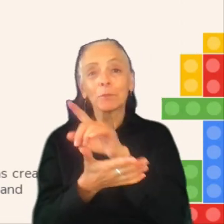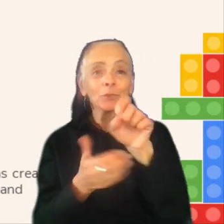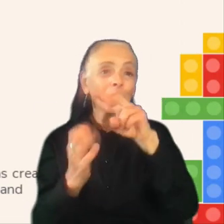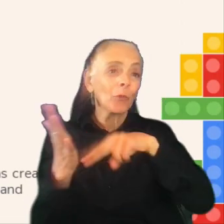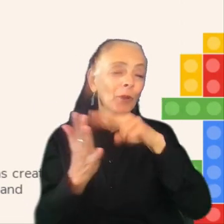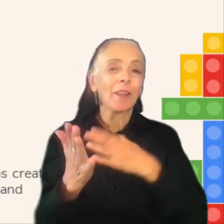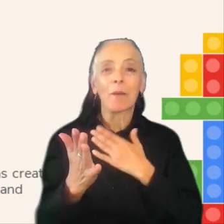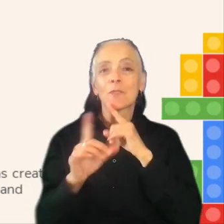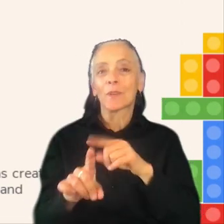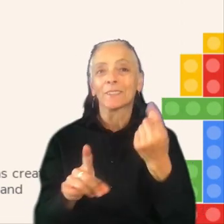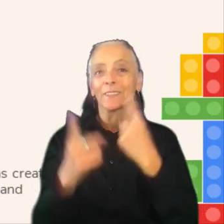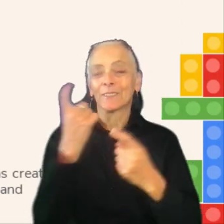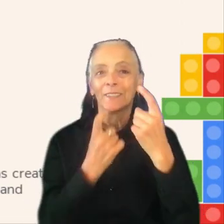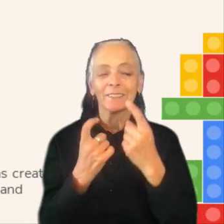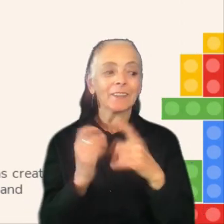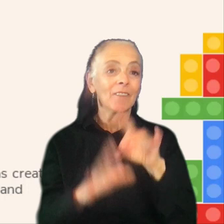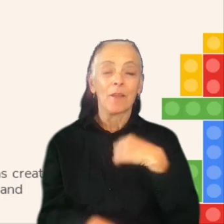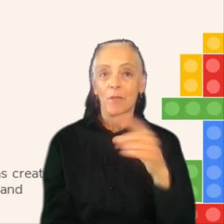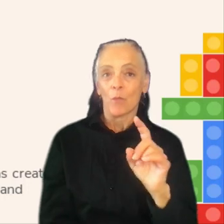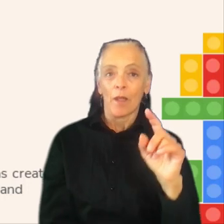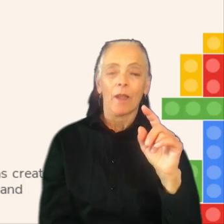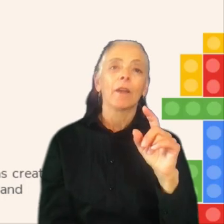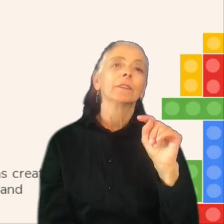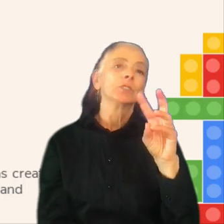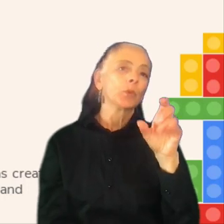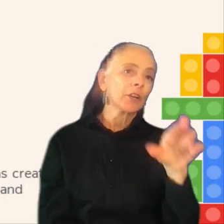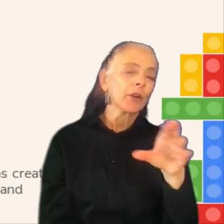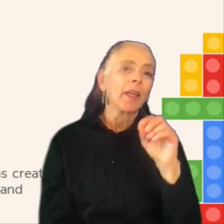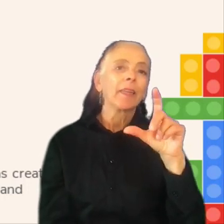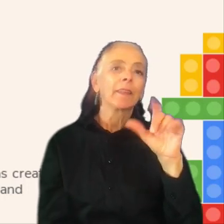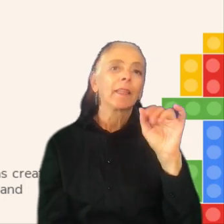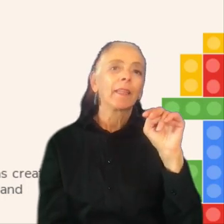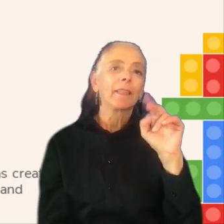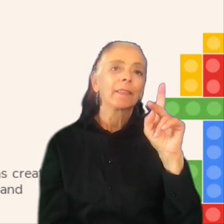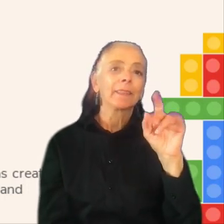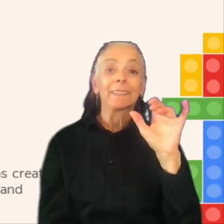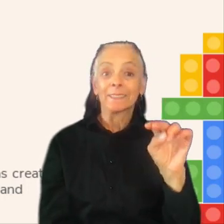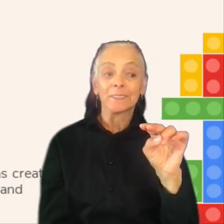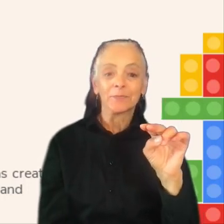and I'm happy to answer any questions. You can find me on Twitter and LinkedIn.